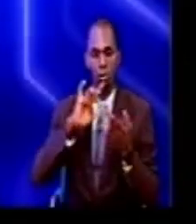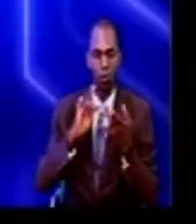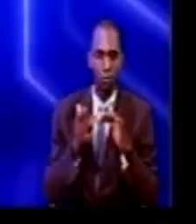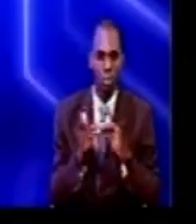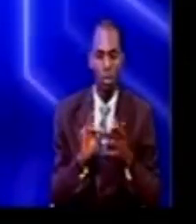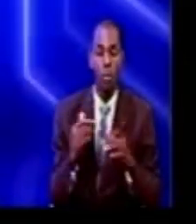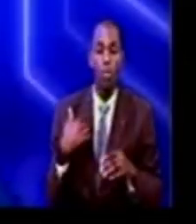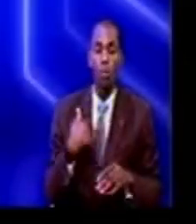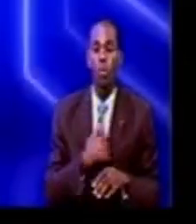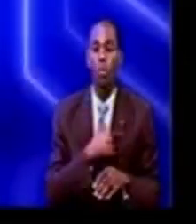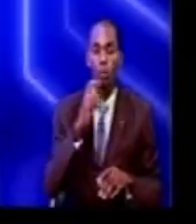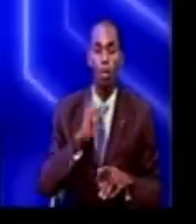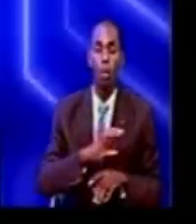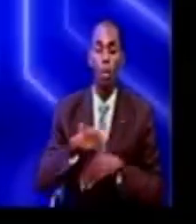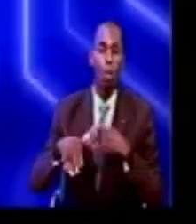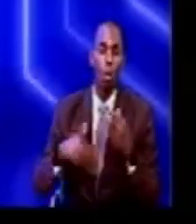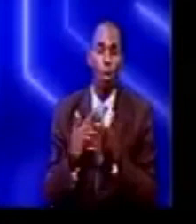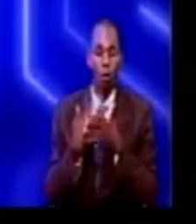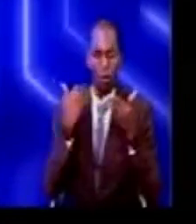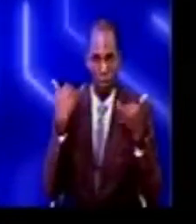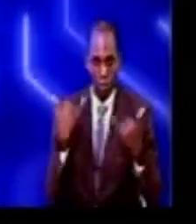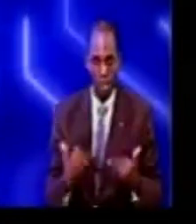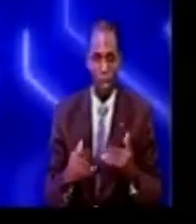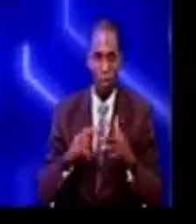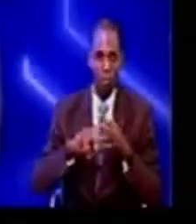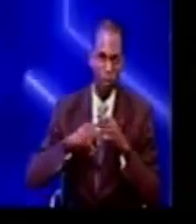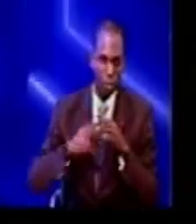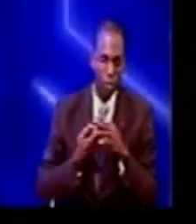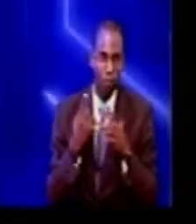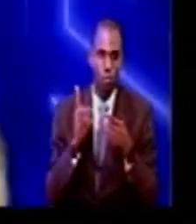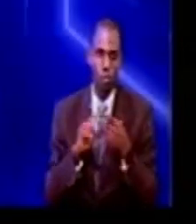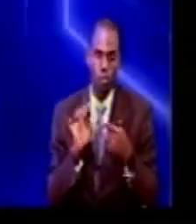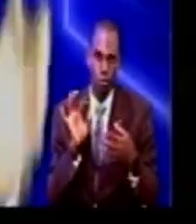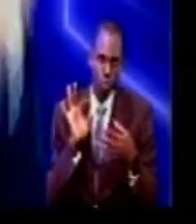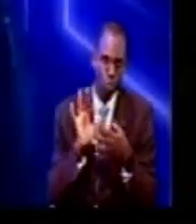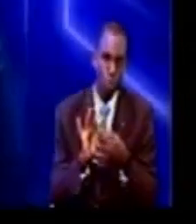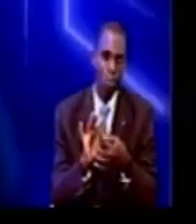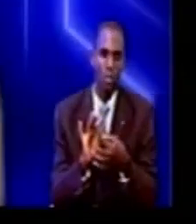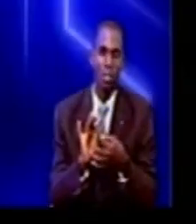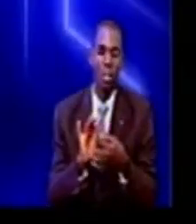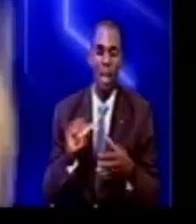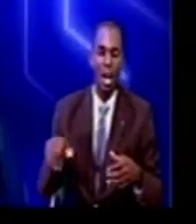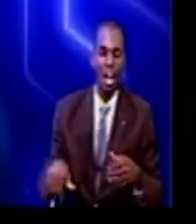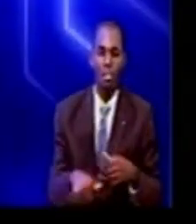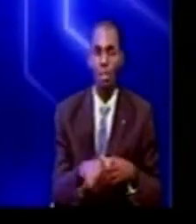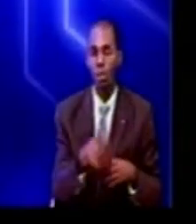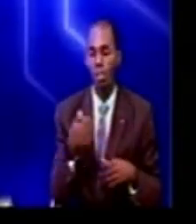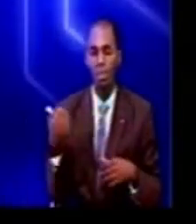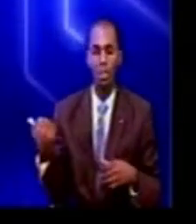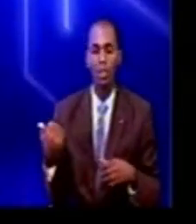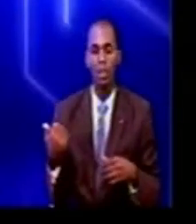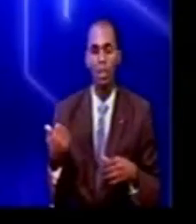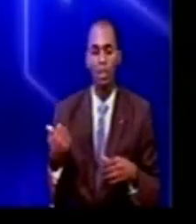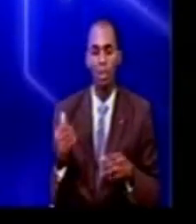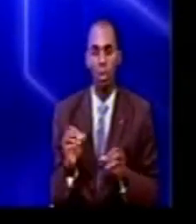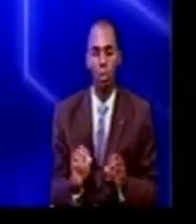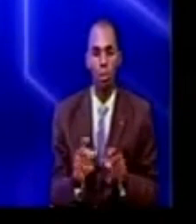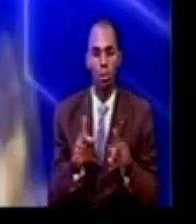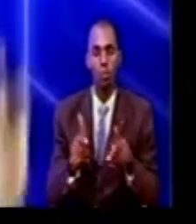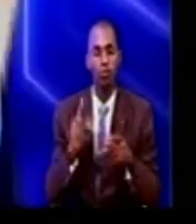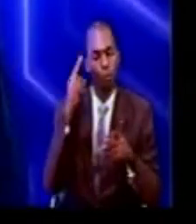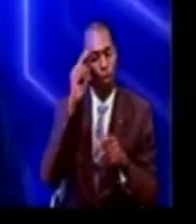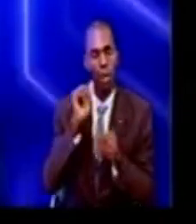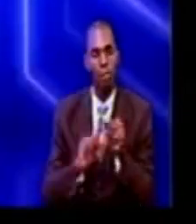including the visitors to social media, we must all now begin to activate